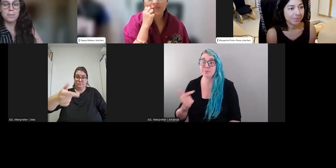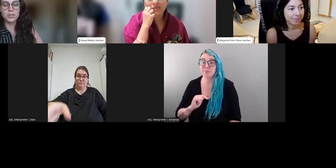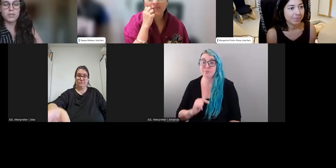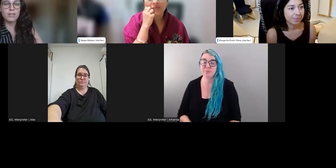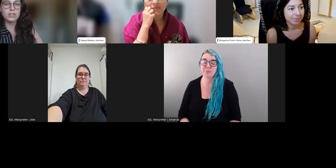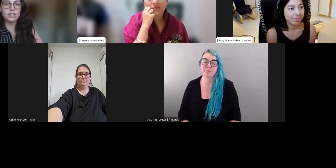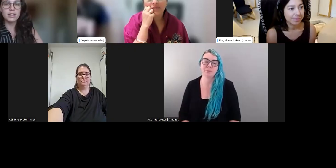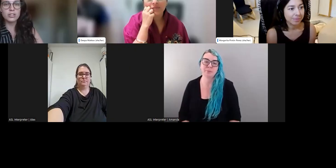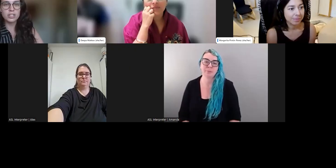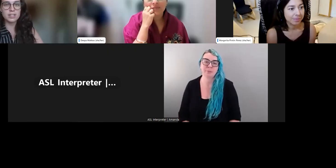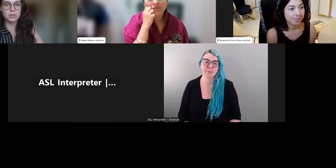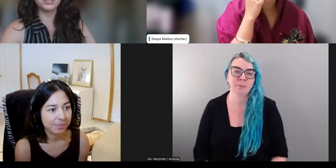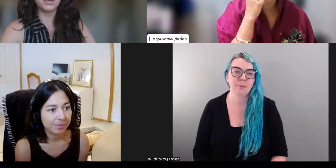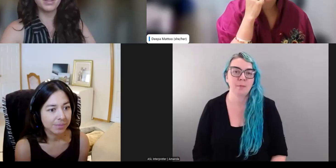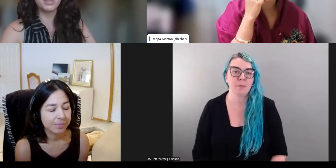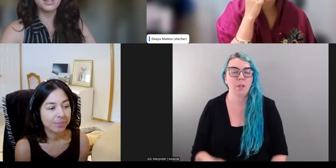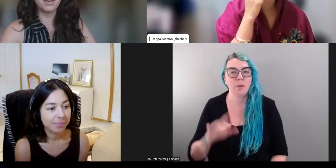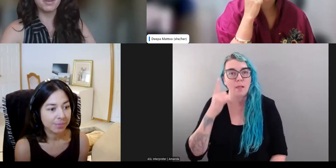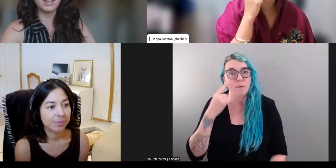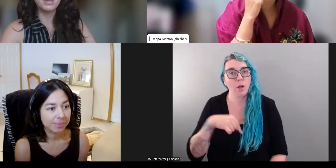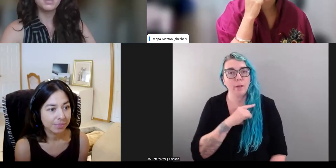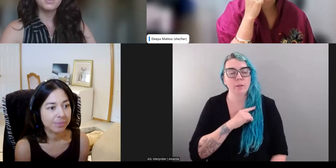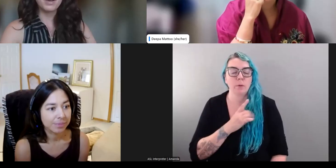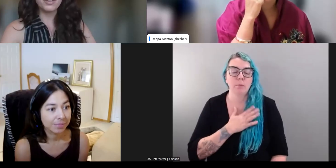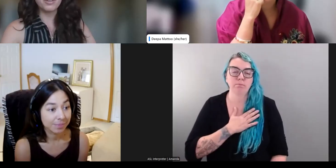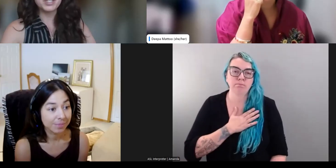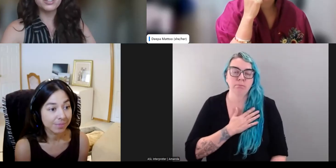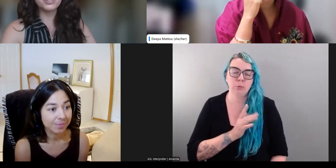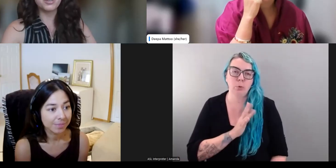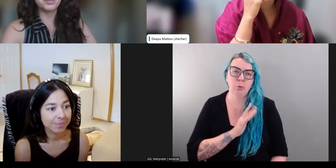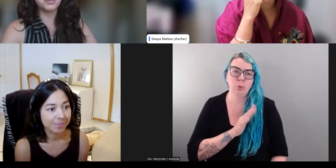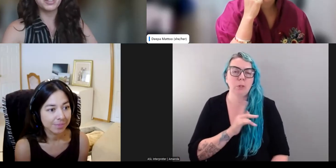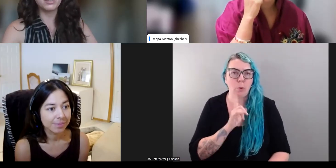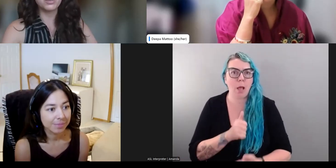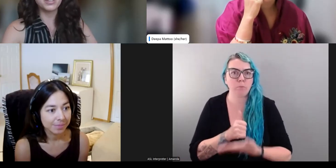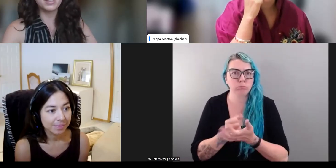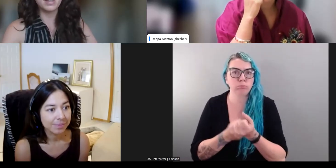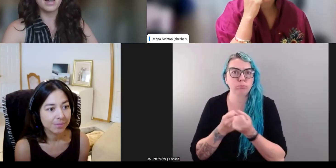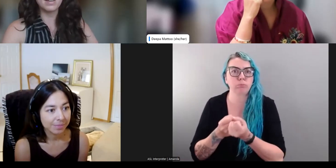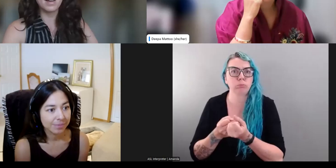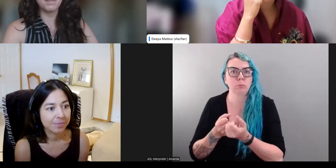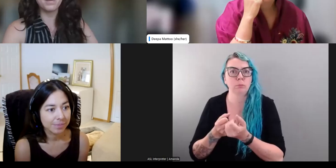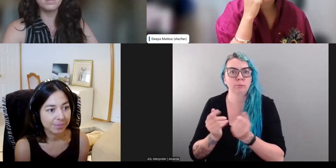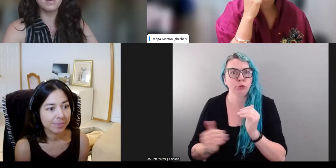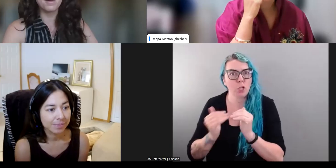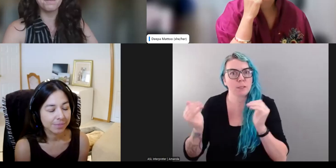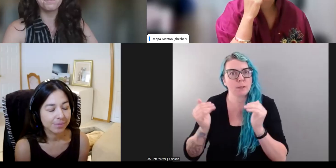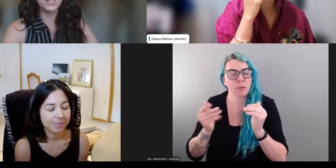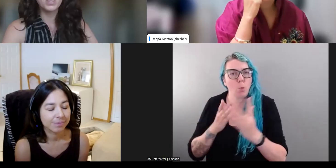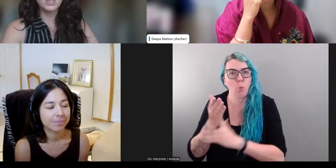help survivors seek legal justice, which is one of the things that we found in our research. So it was really cool to see that